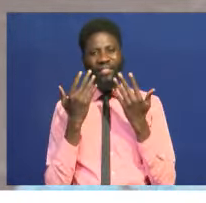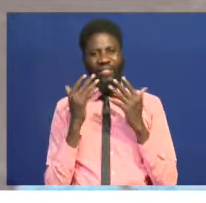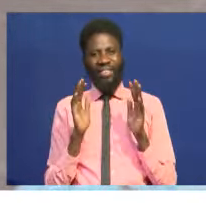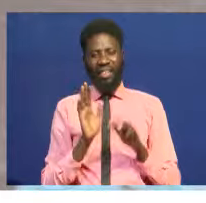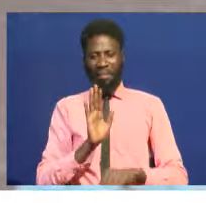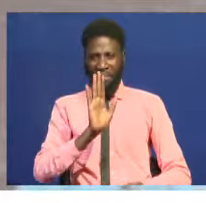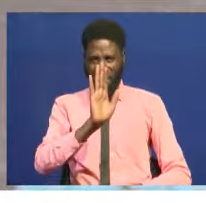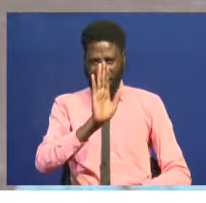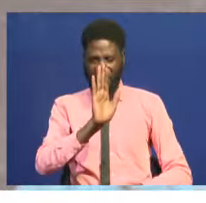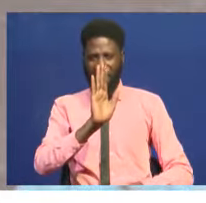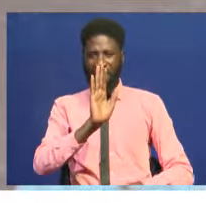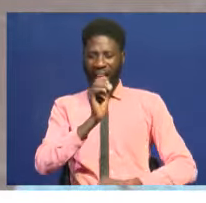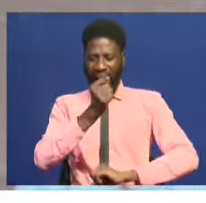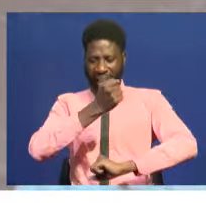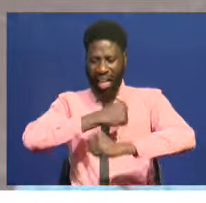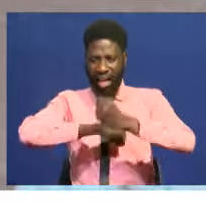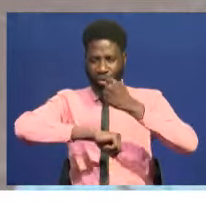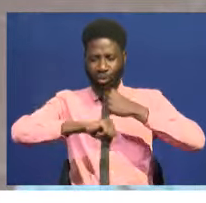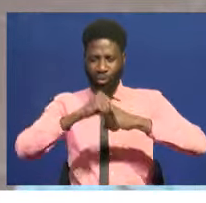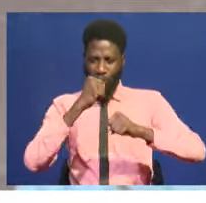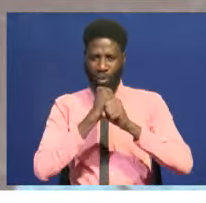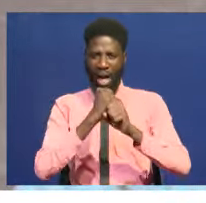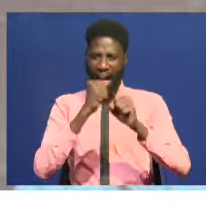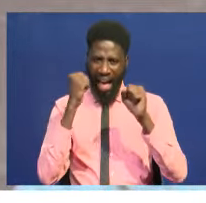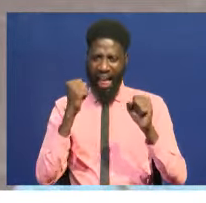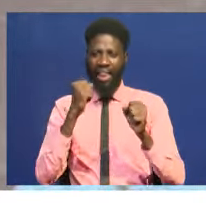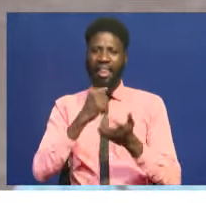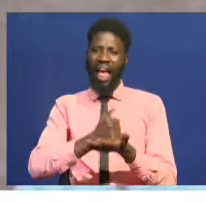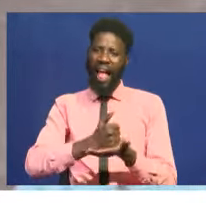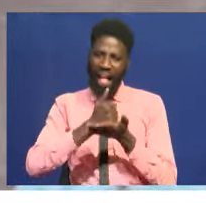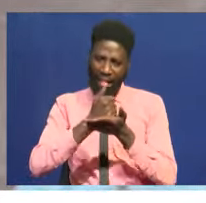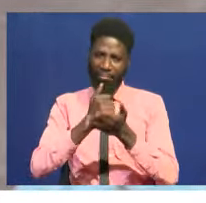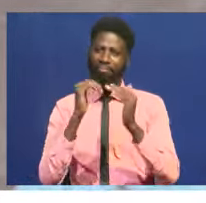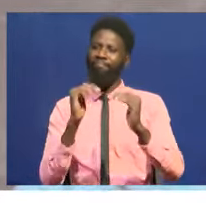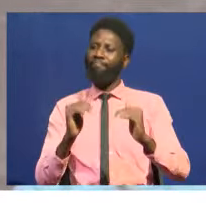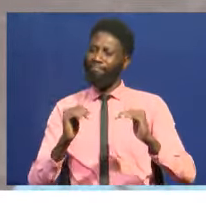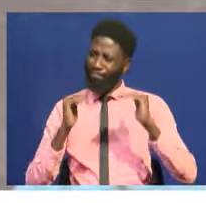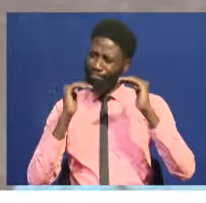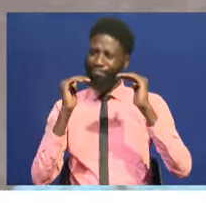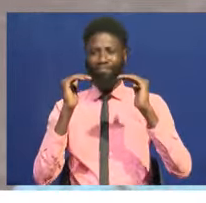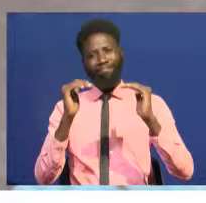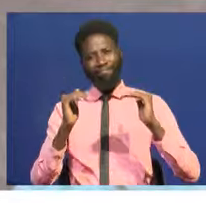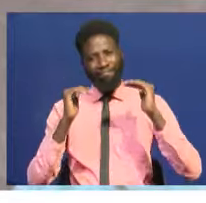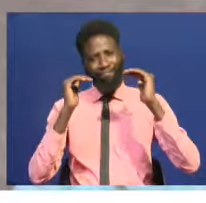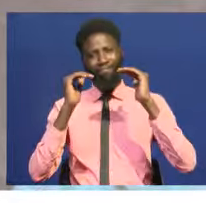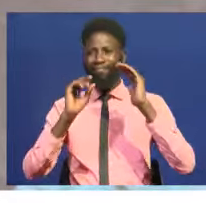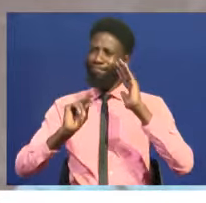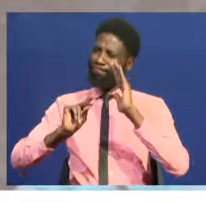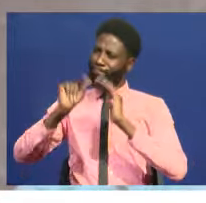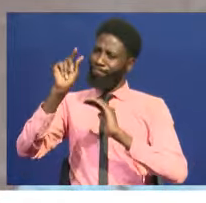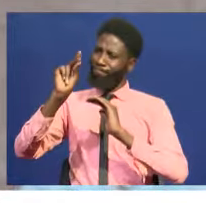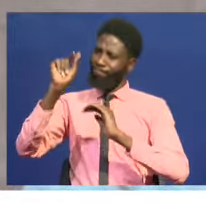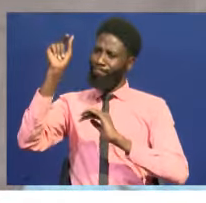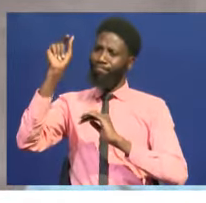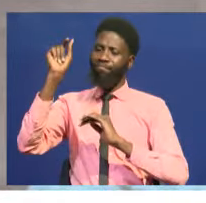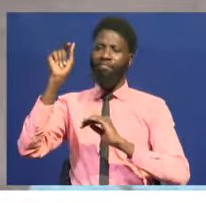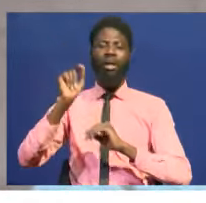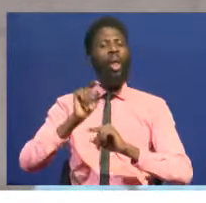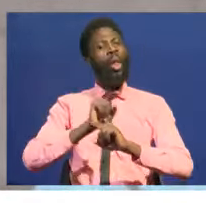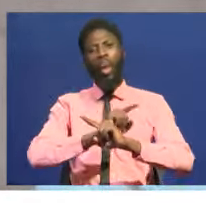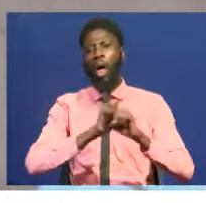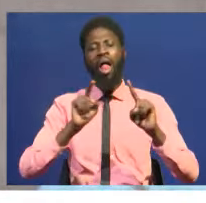Bidii yenu imewafikisha mbali. Musikubali mambo haya ya